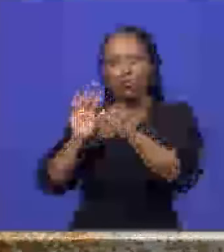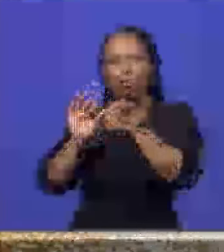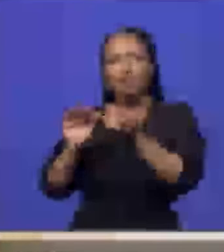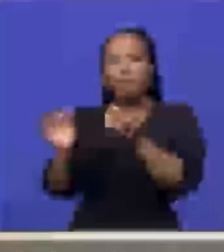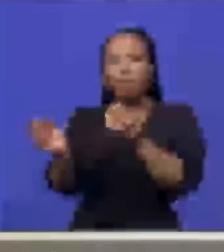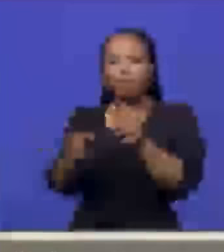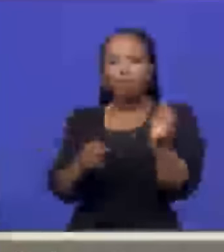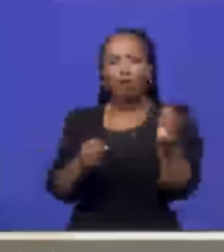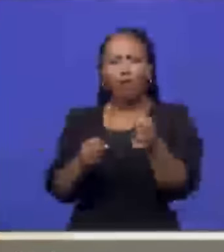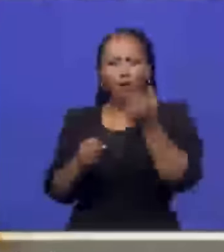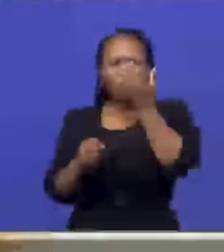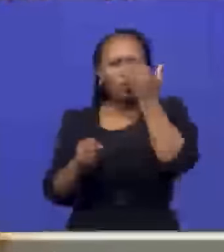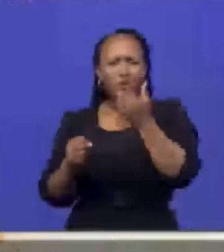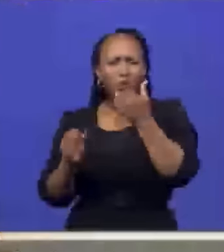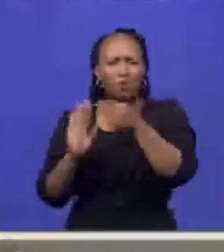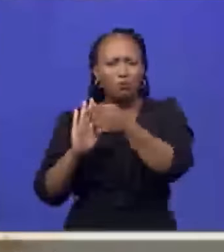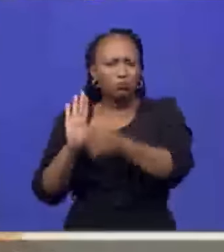gore ba hirile kae.